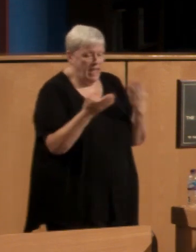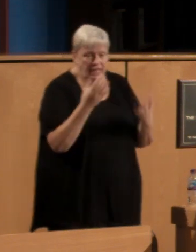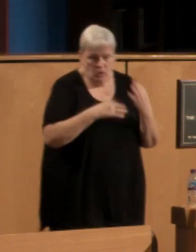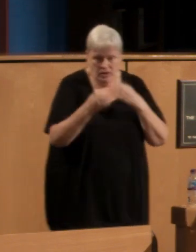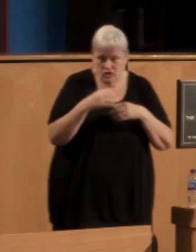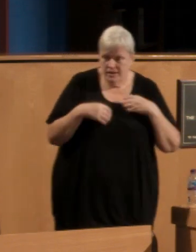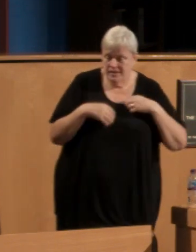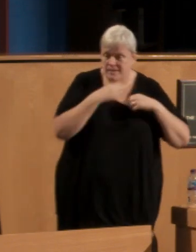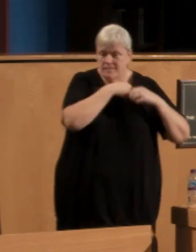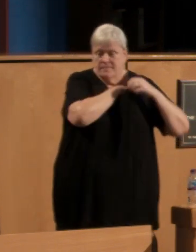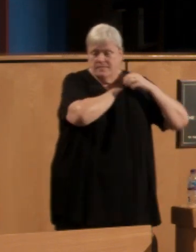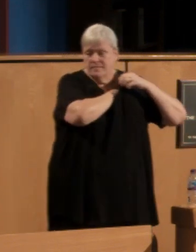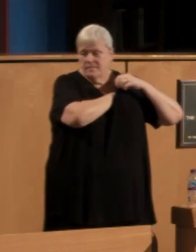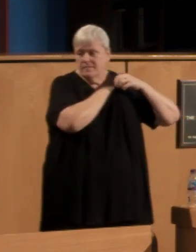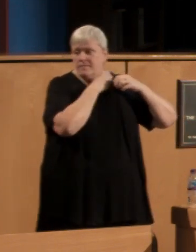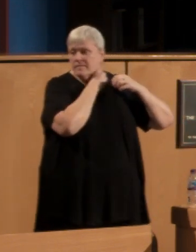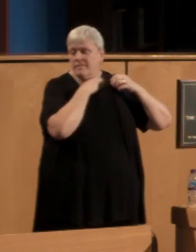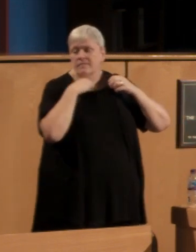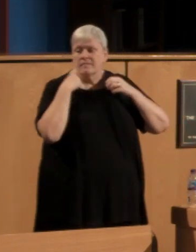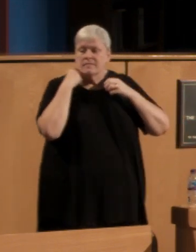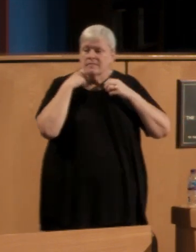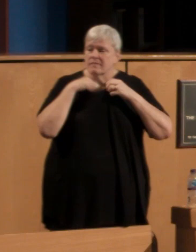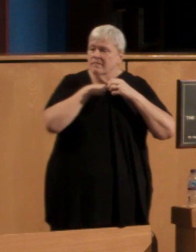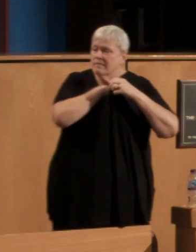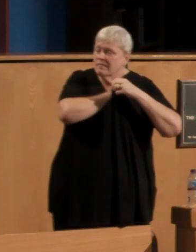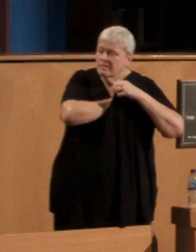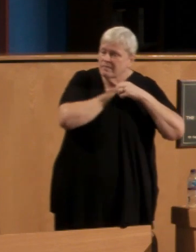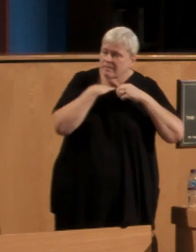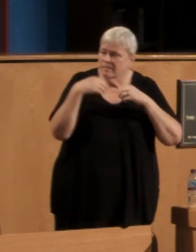questions? Yes, the person in the second row.